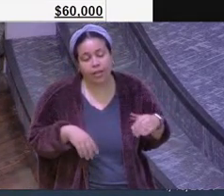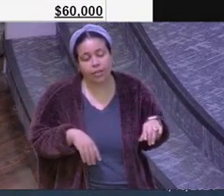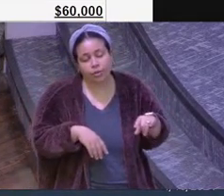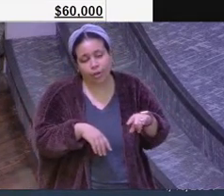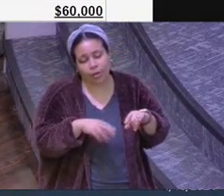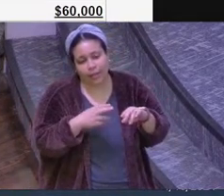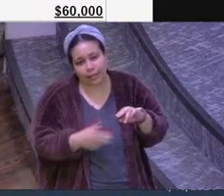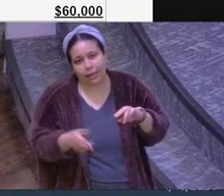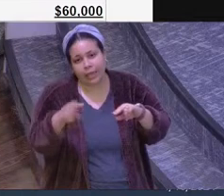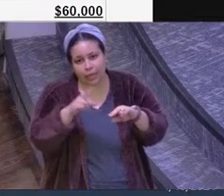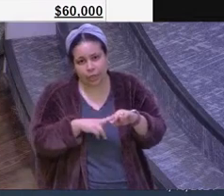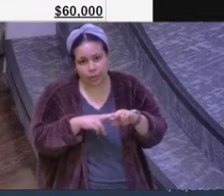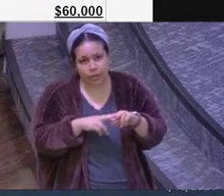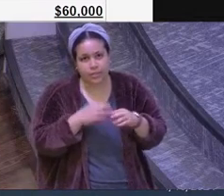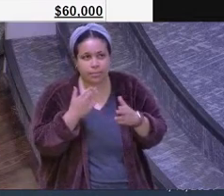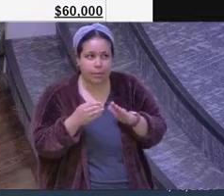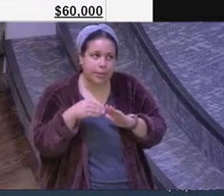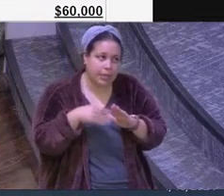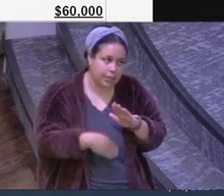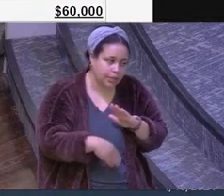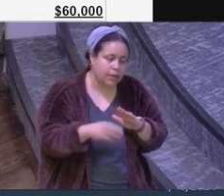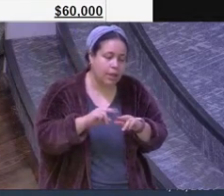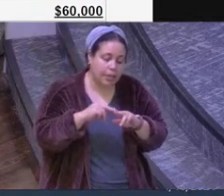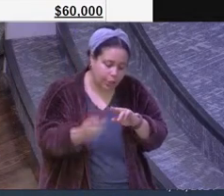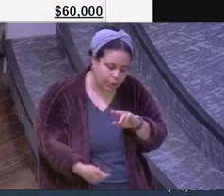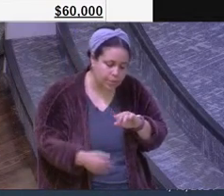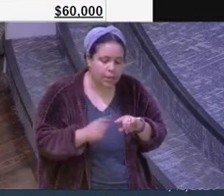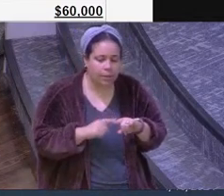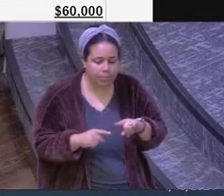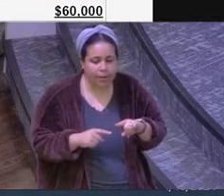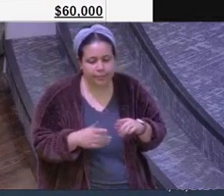and eventually would decrease. So we'll take it.